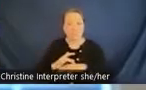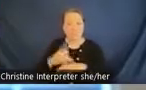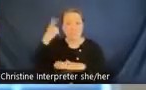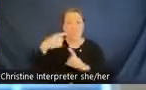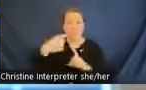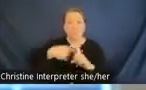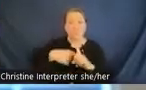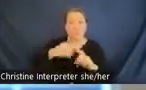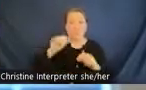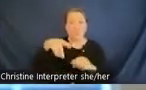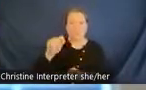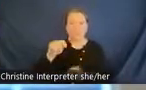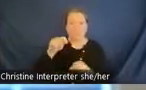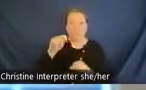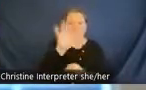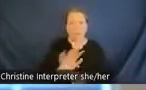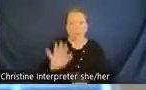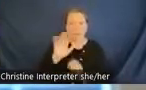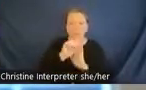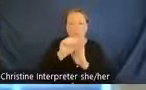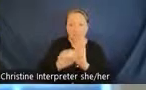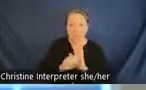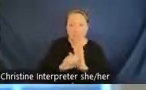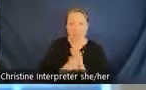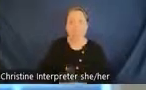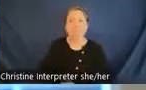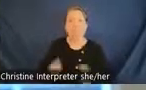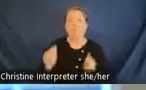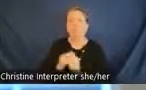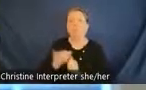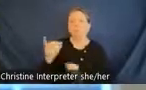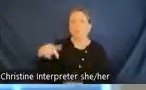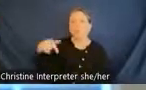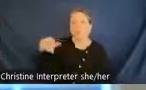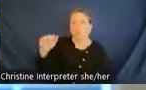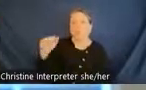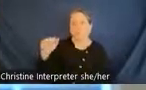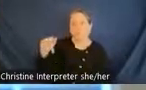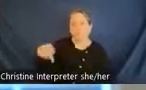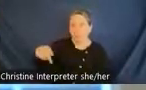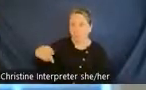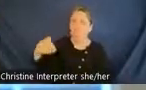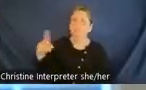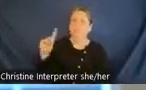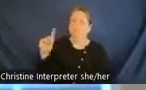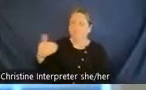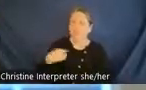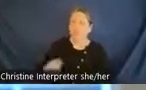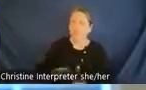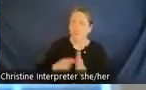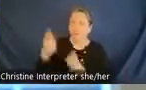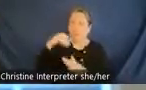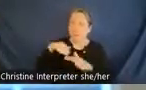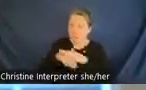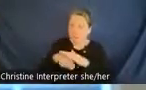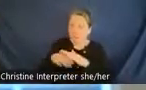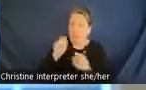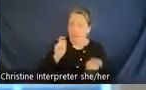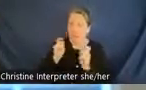the state. With the QAP, there are requirements of accessibility and adaptable